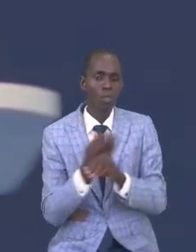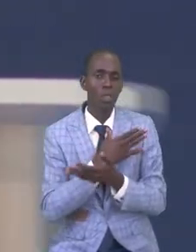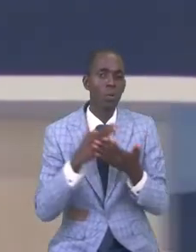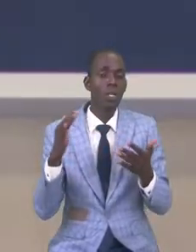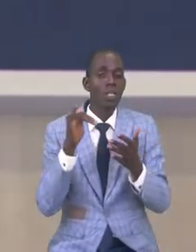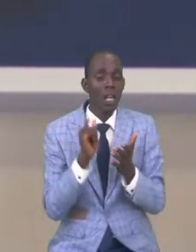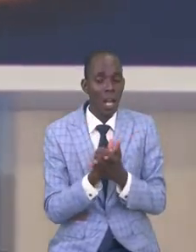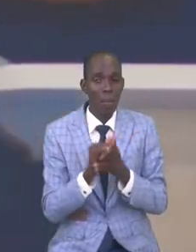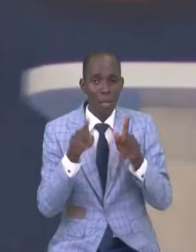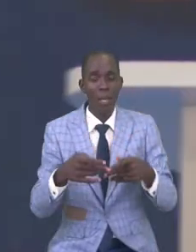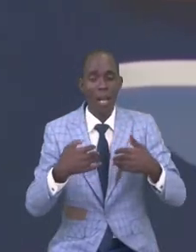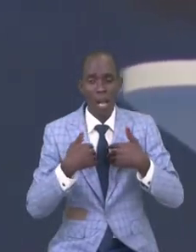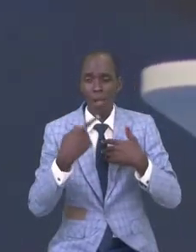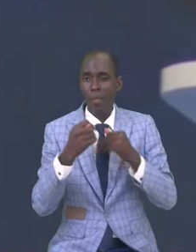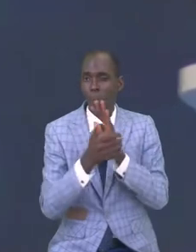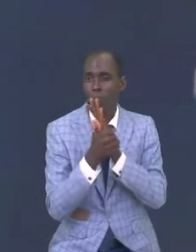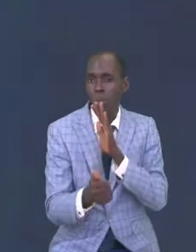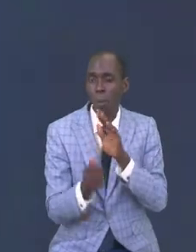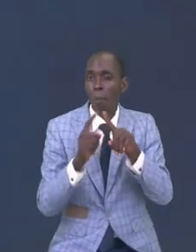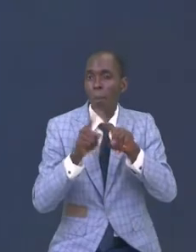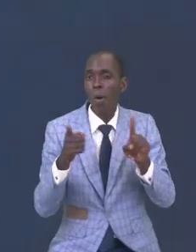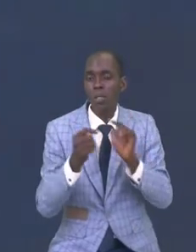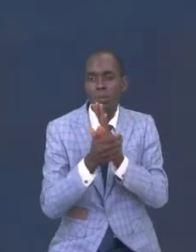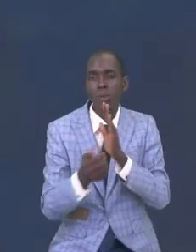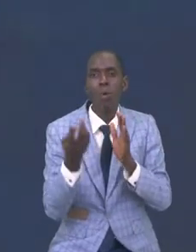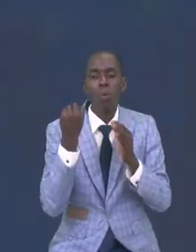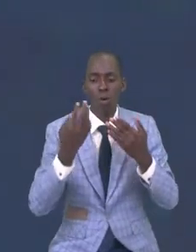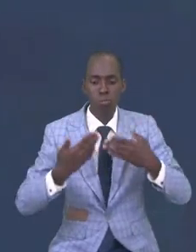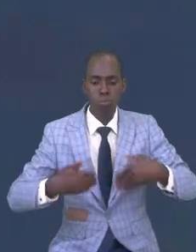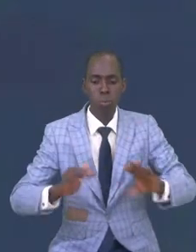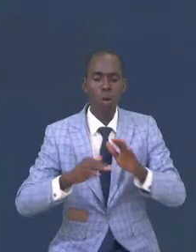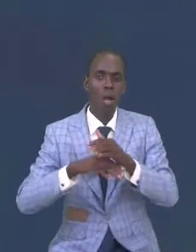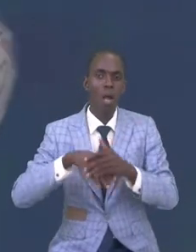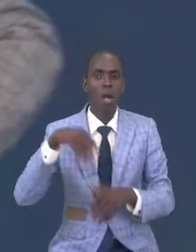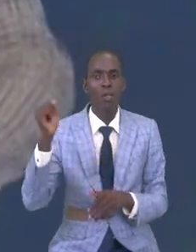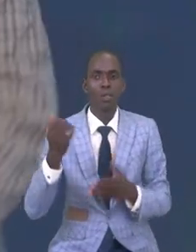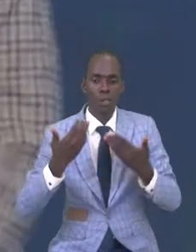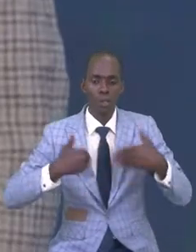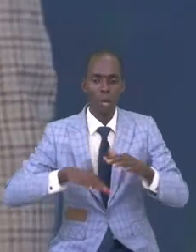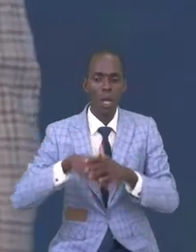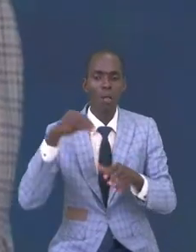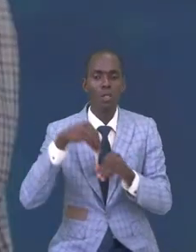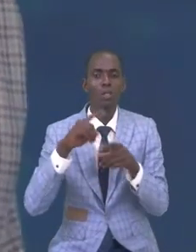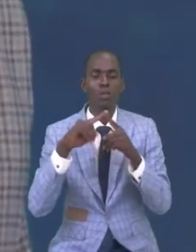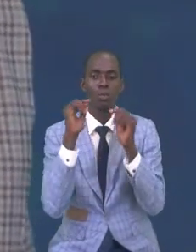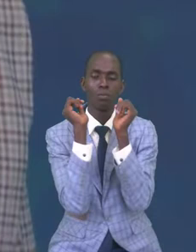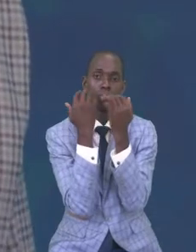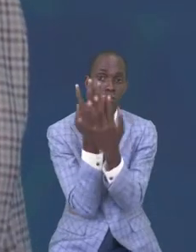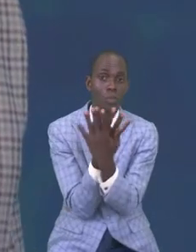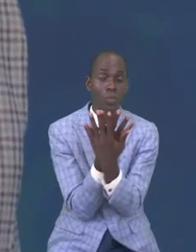potential. The potential was sold out. Sold out to slavery. And they